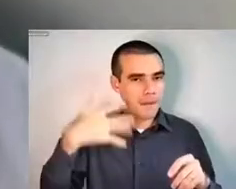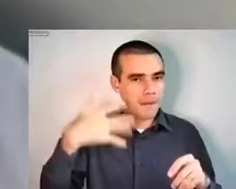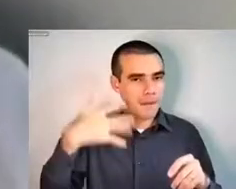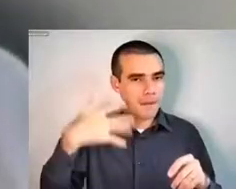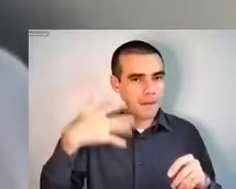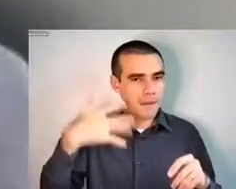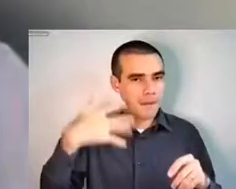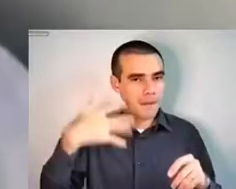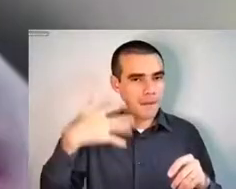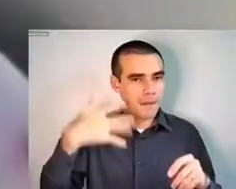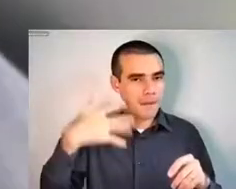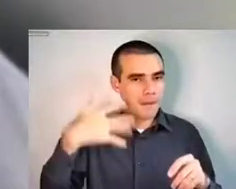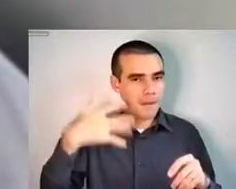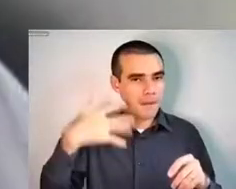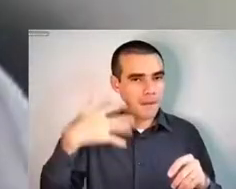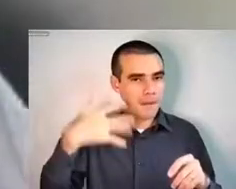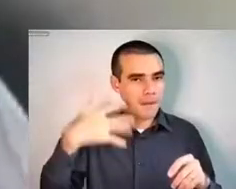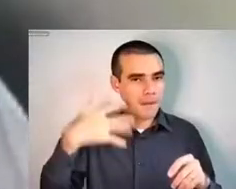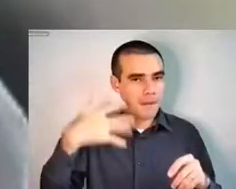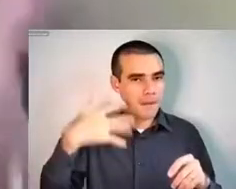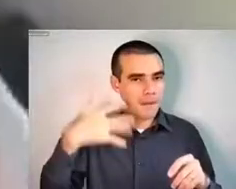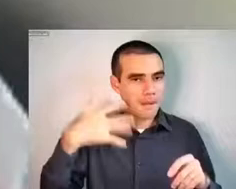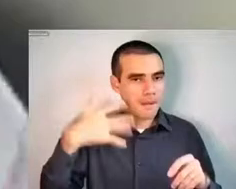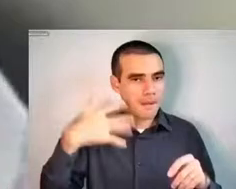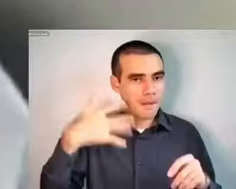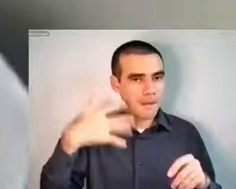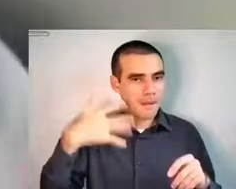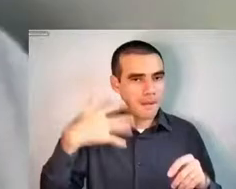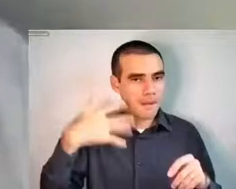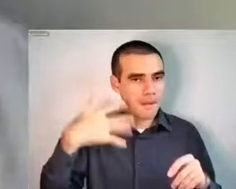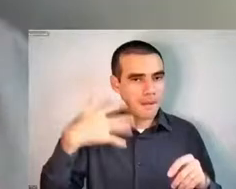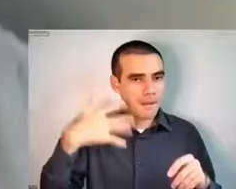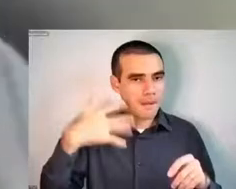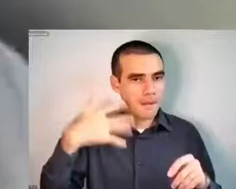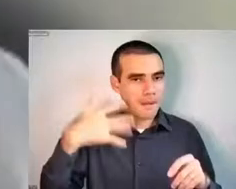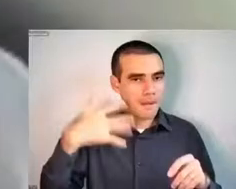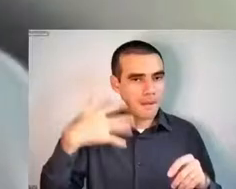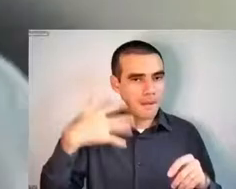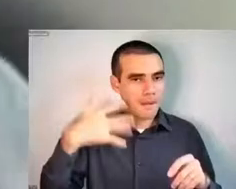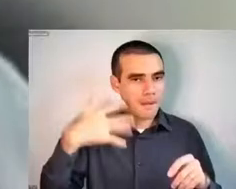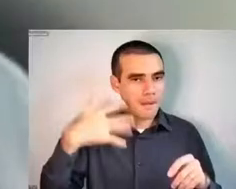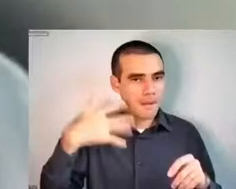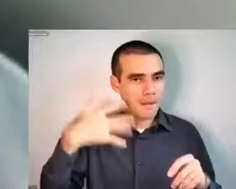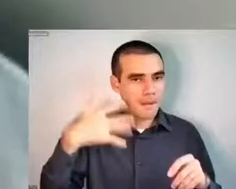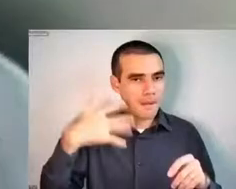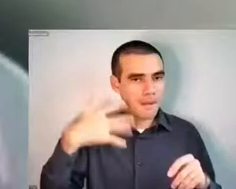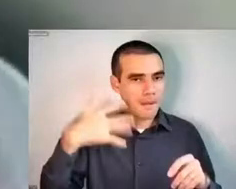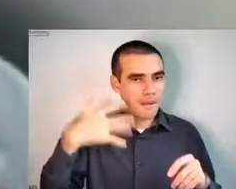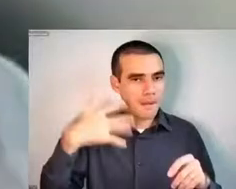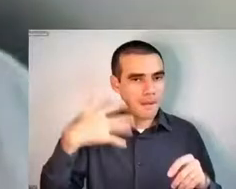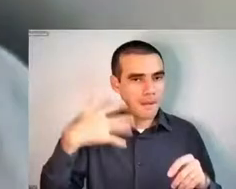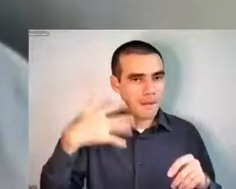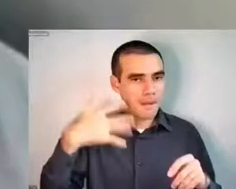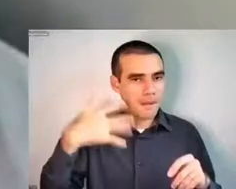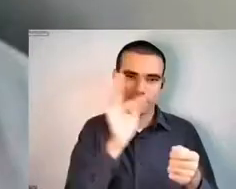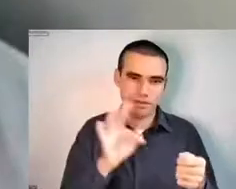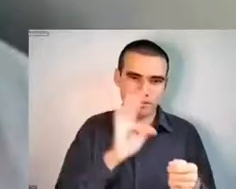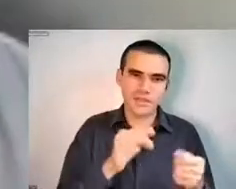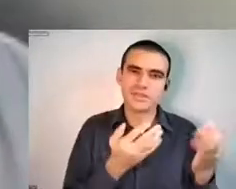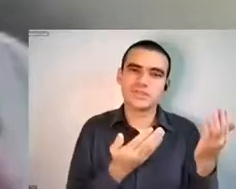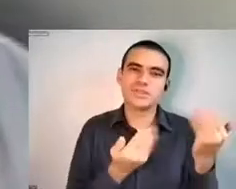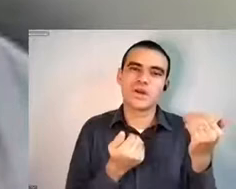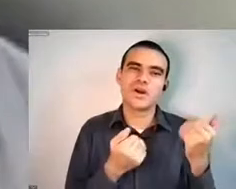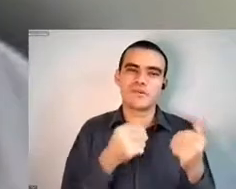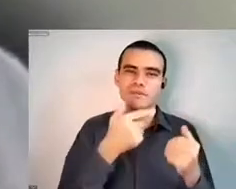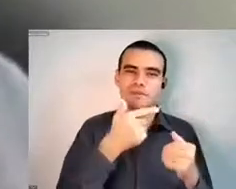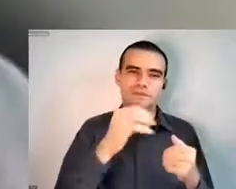your attention for something in our formation, because we created a business school inside a very young